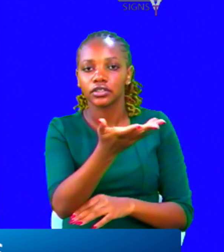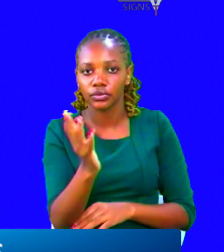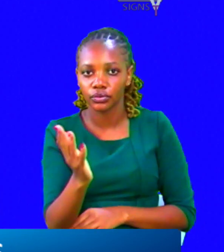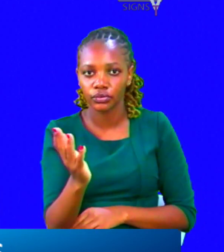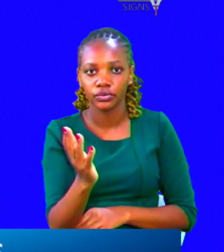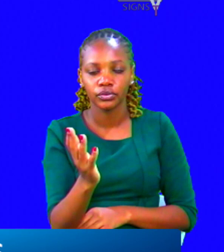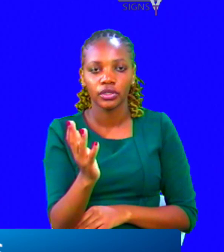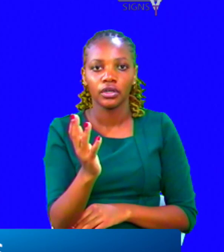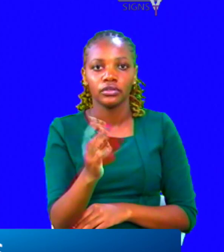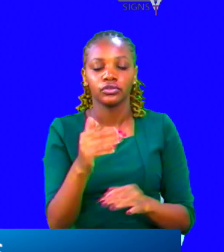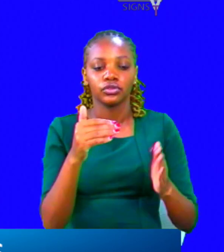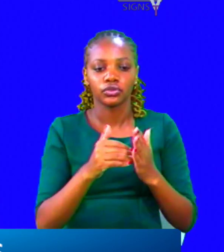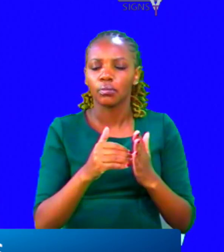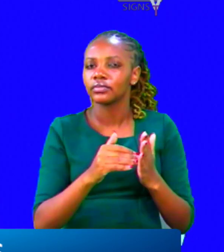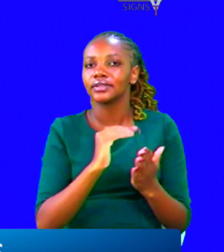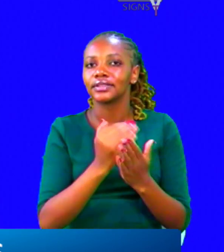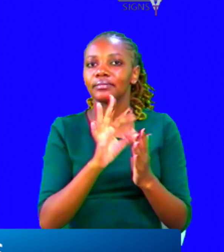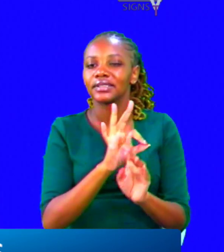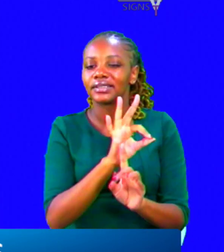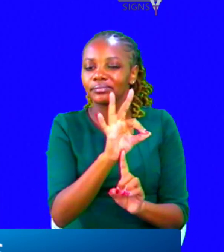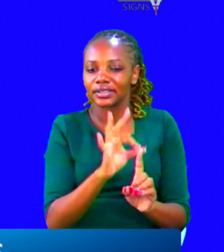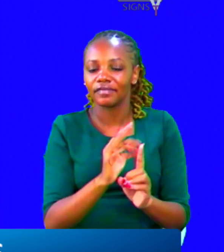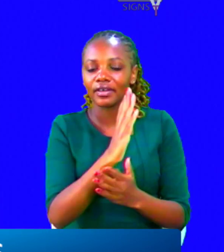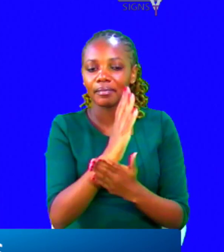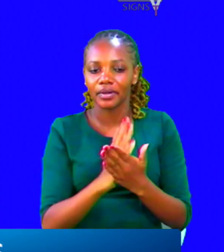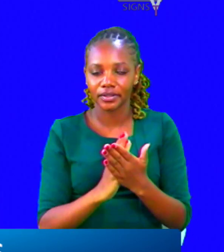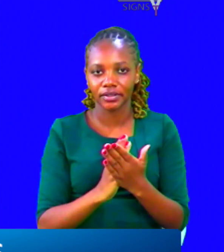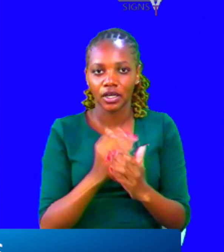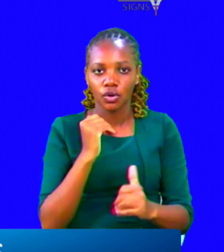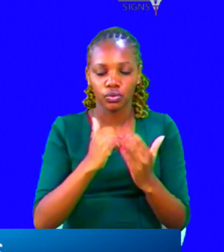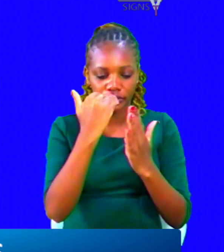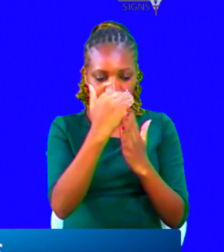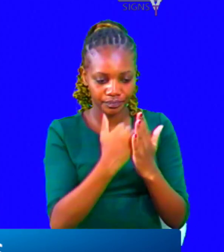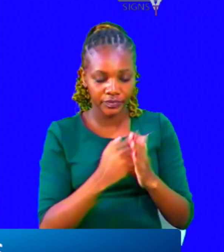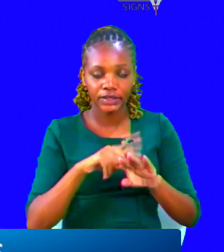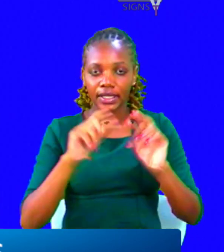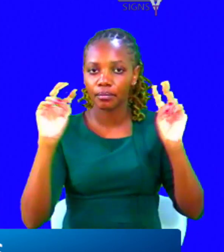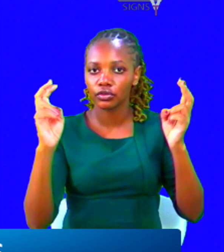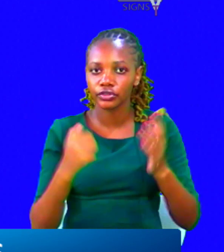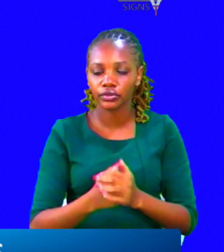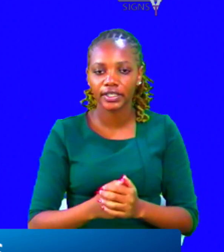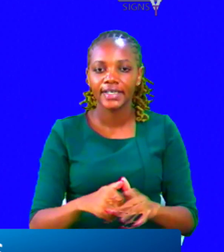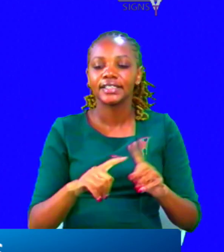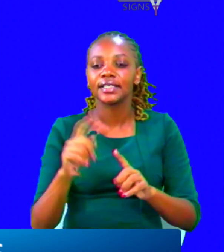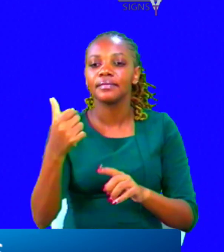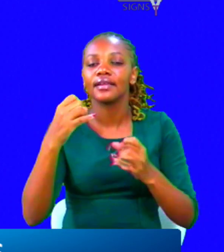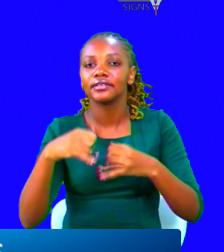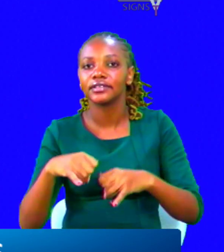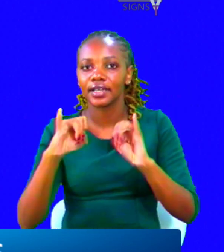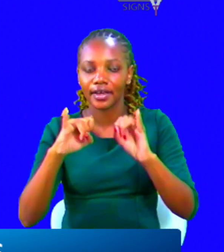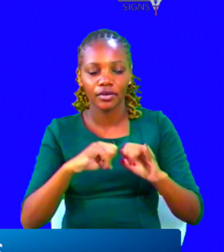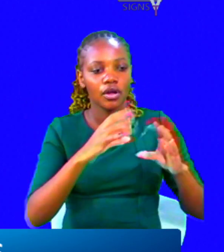lord, to suspend the specific provisions listed out in our notice of motion, and to further